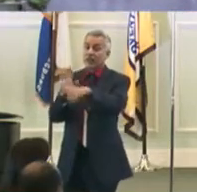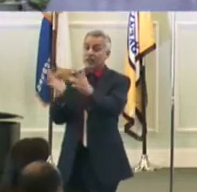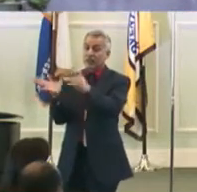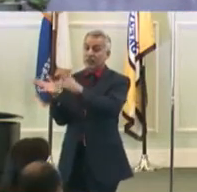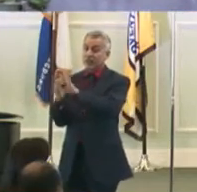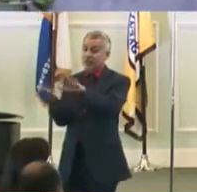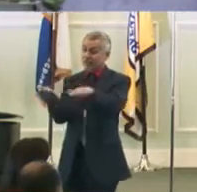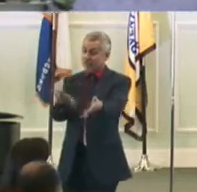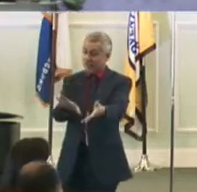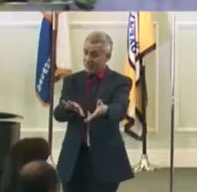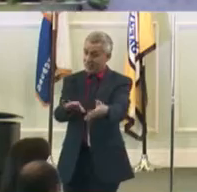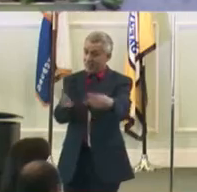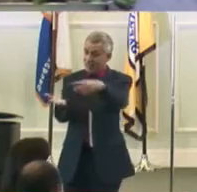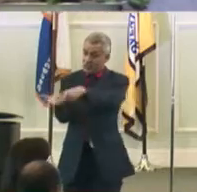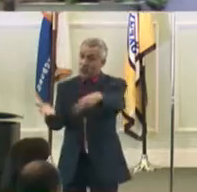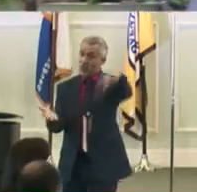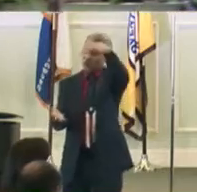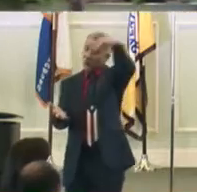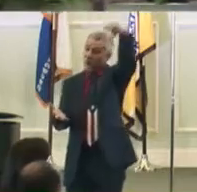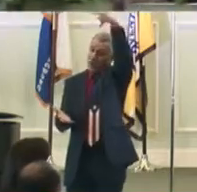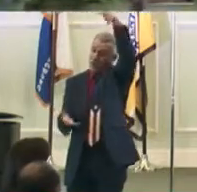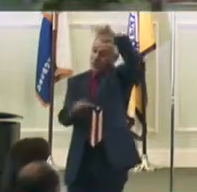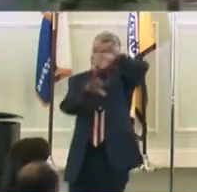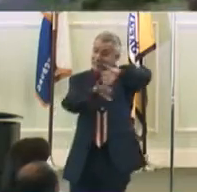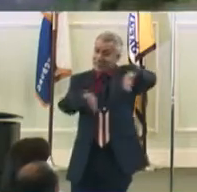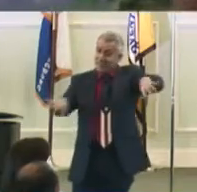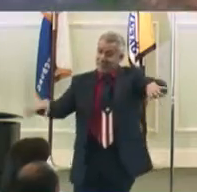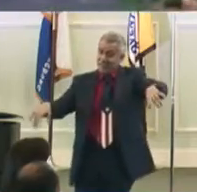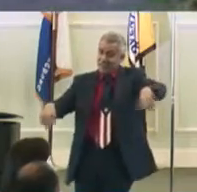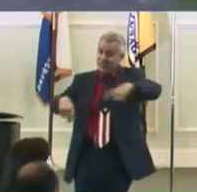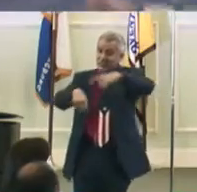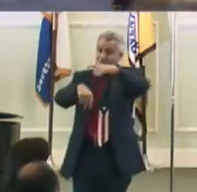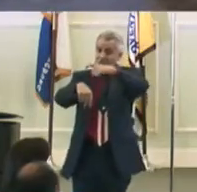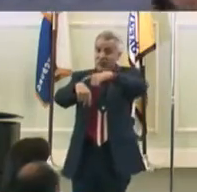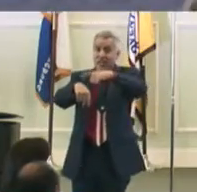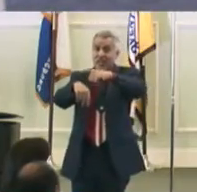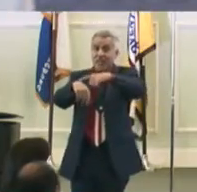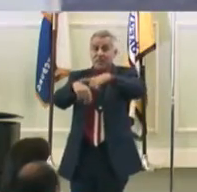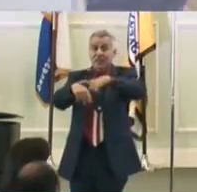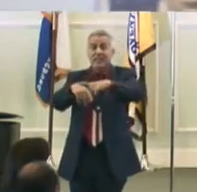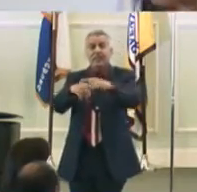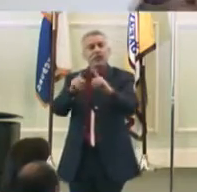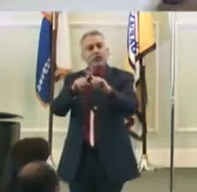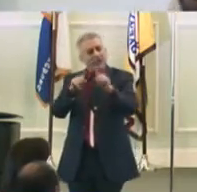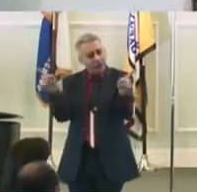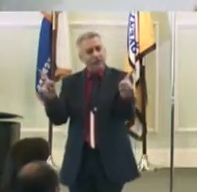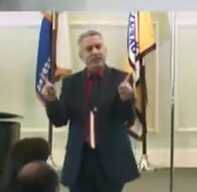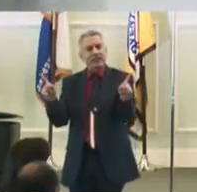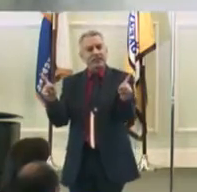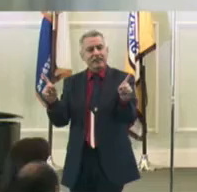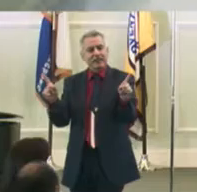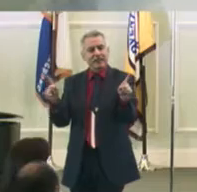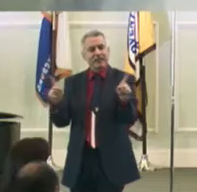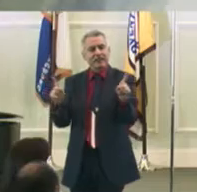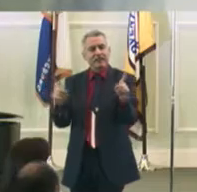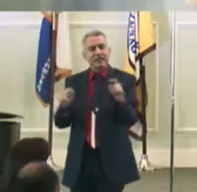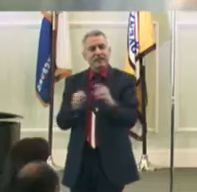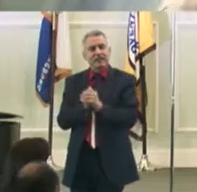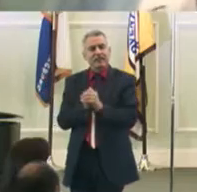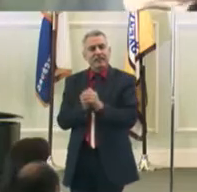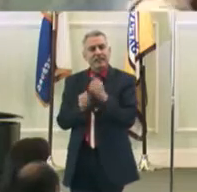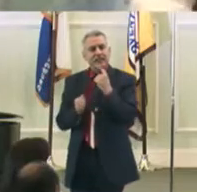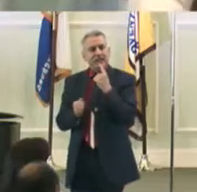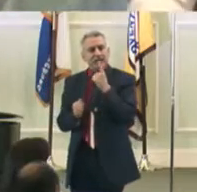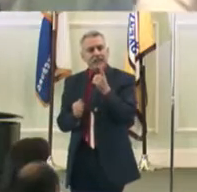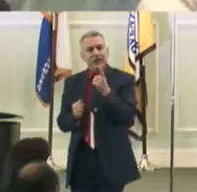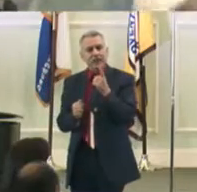they were different. Remember when James, Peter and John were walking up and the man was begging alms and Peter didn't stop and say, he just said,